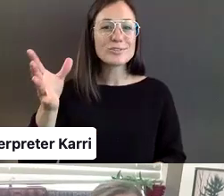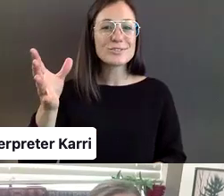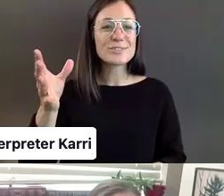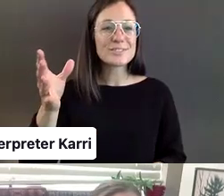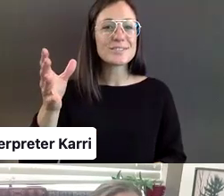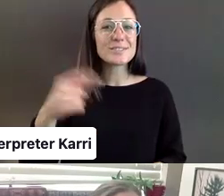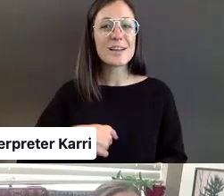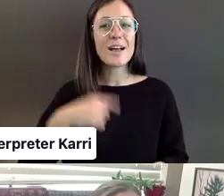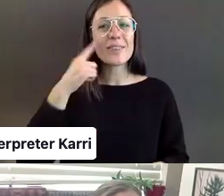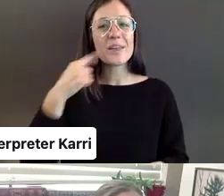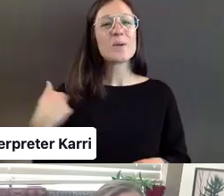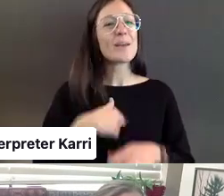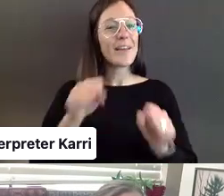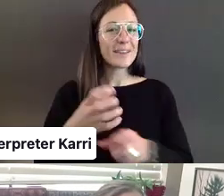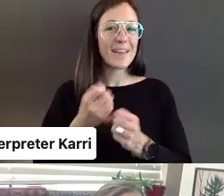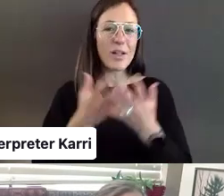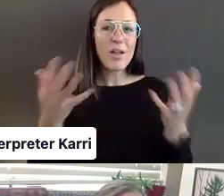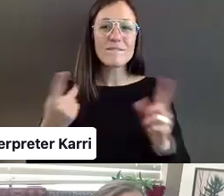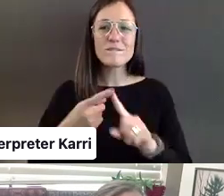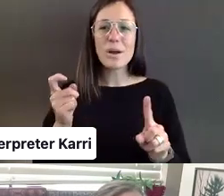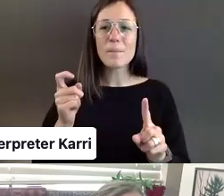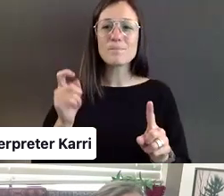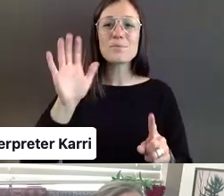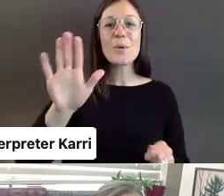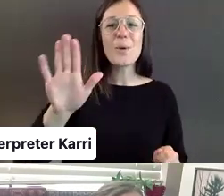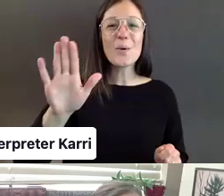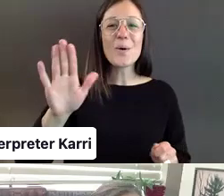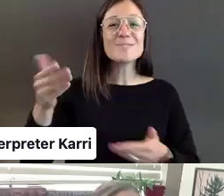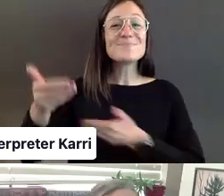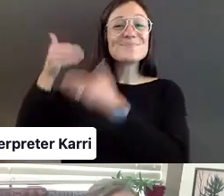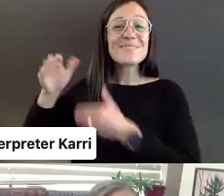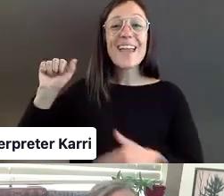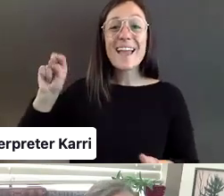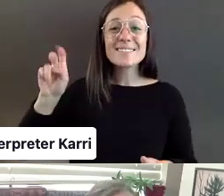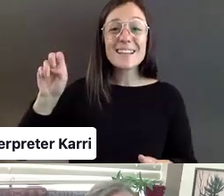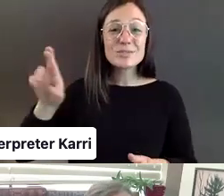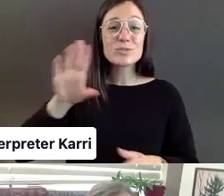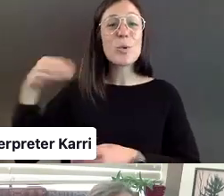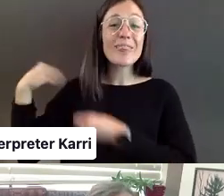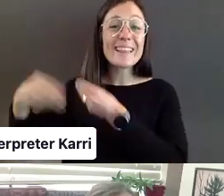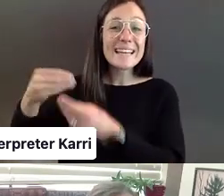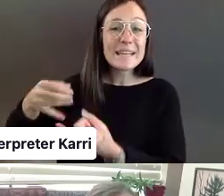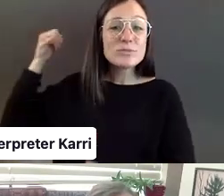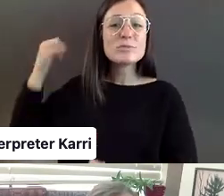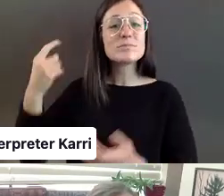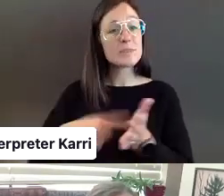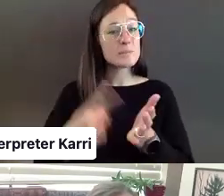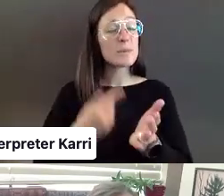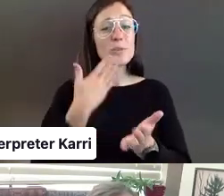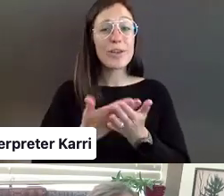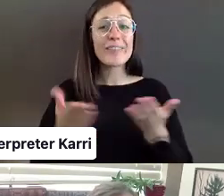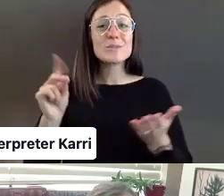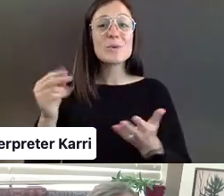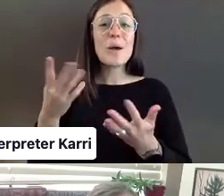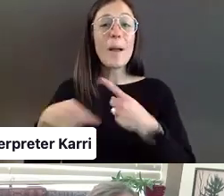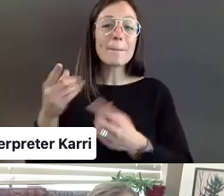you can get a lot from your ancestors, your lineage. Sometimes good things come through, not just